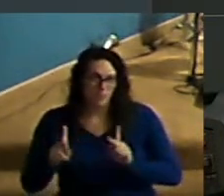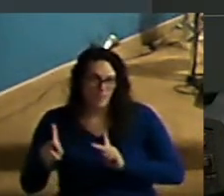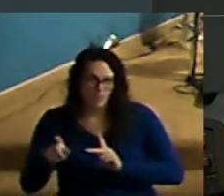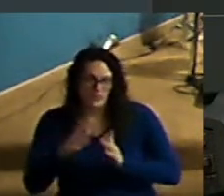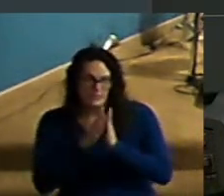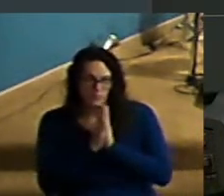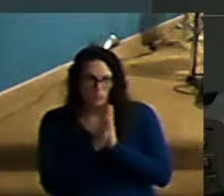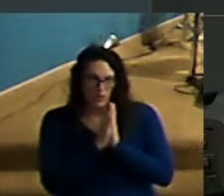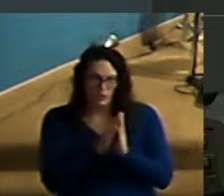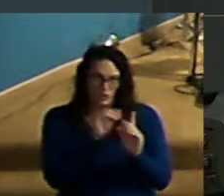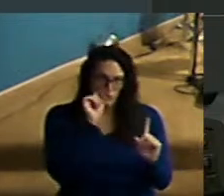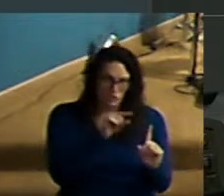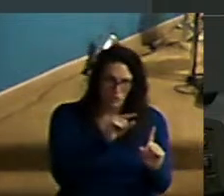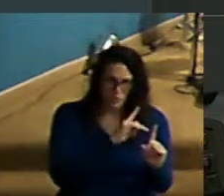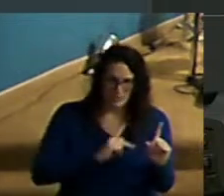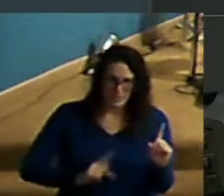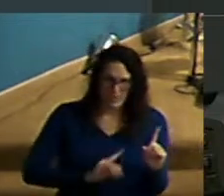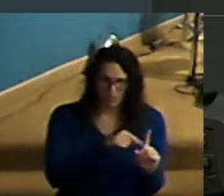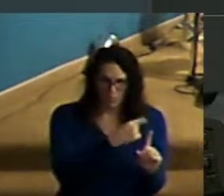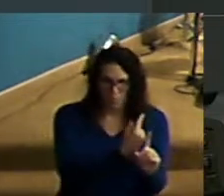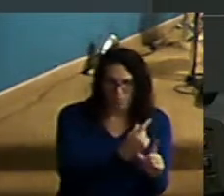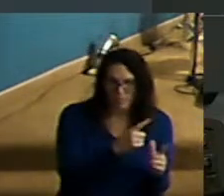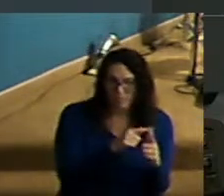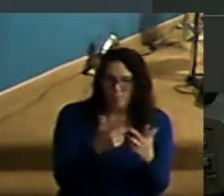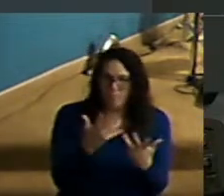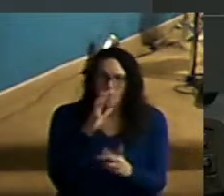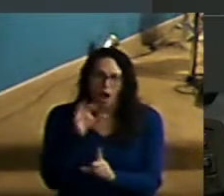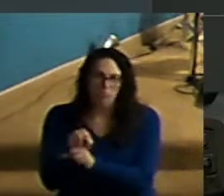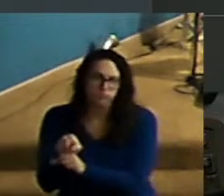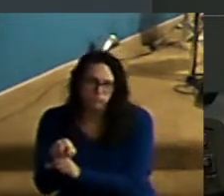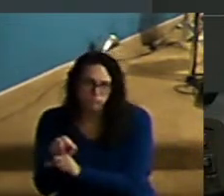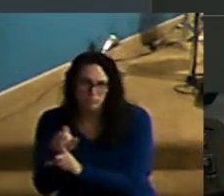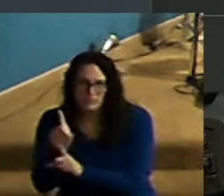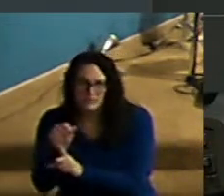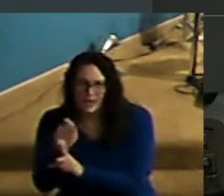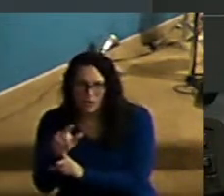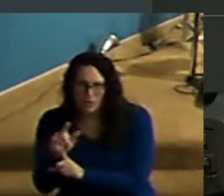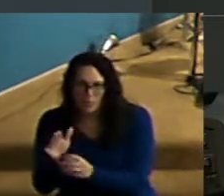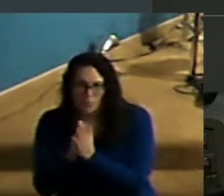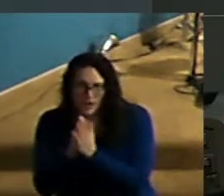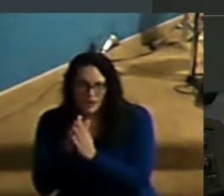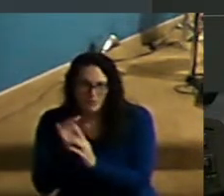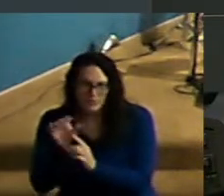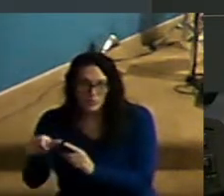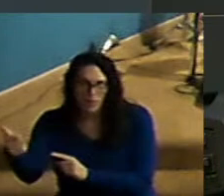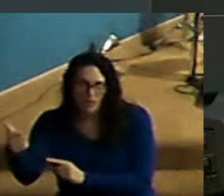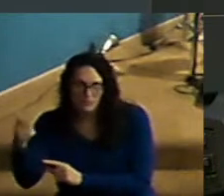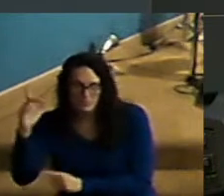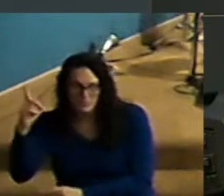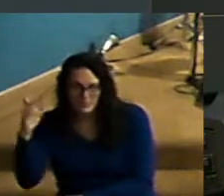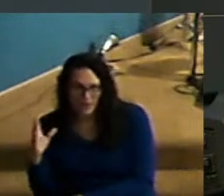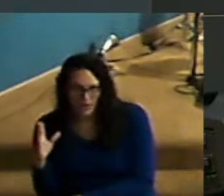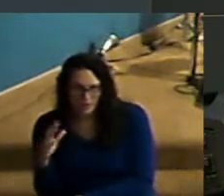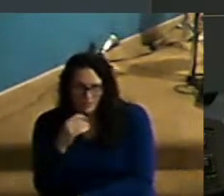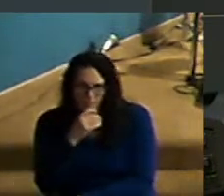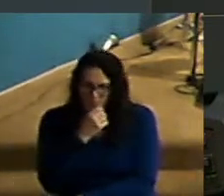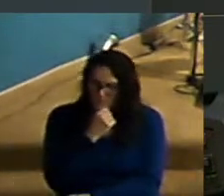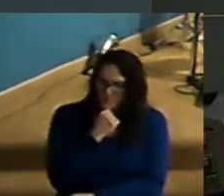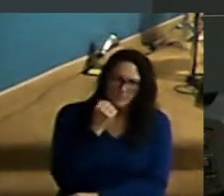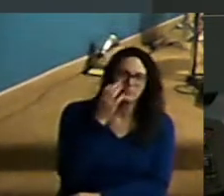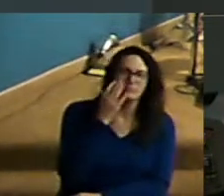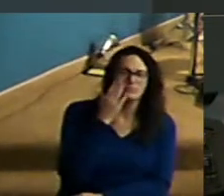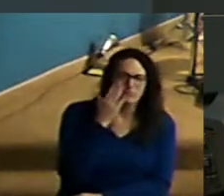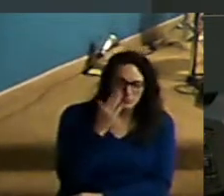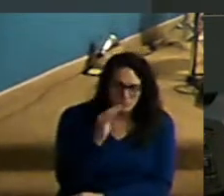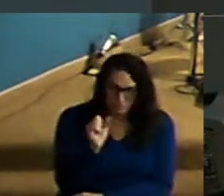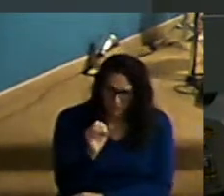Daniel. Now, it's a little bit different, but it's somewhat similar to this story in Daniel 6, and you think